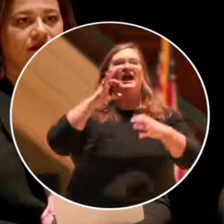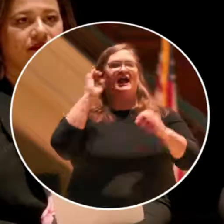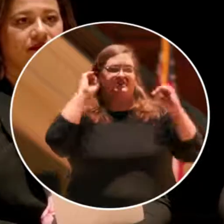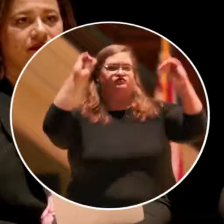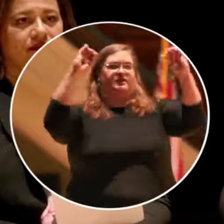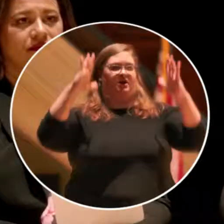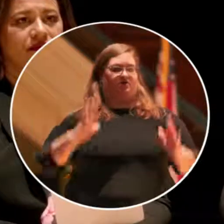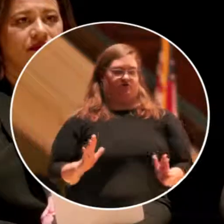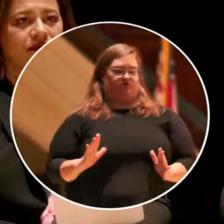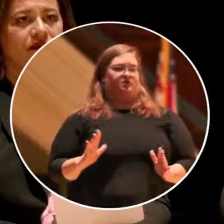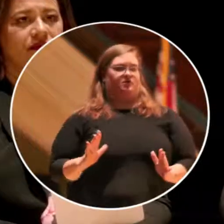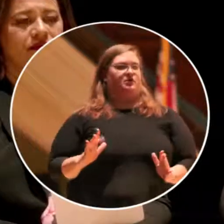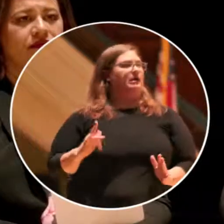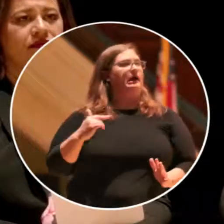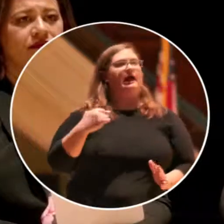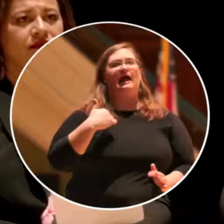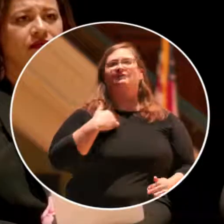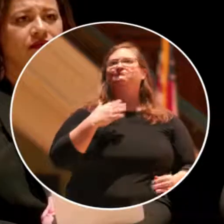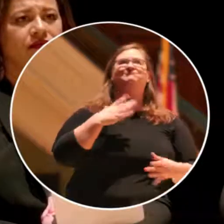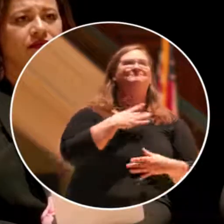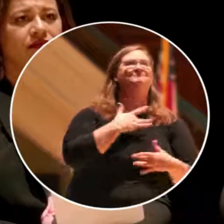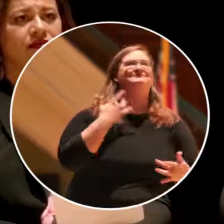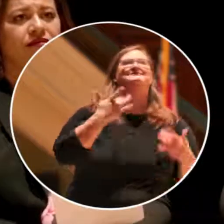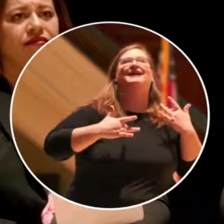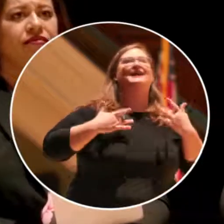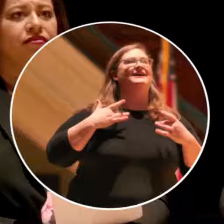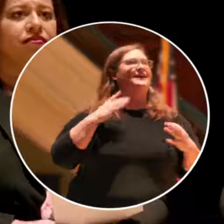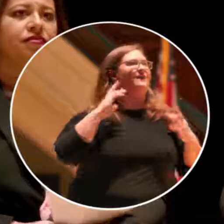loneliness and rage.